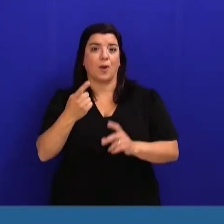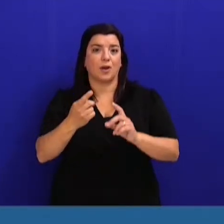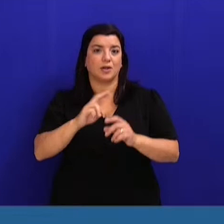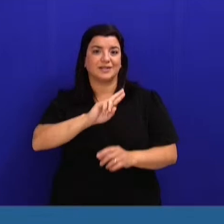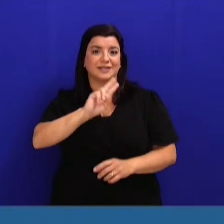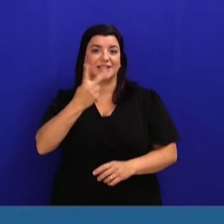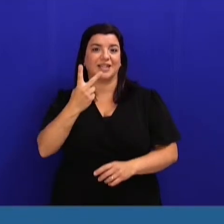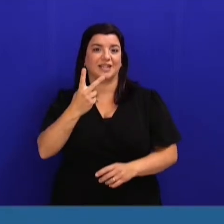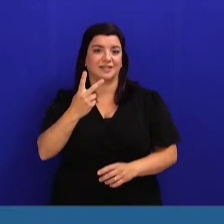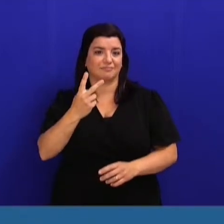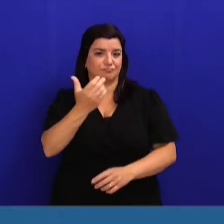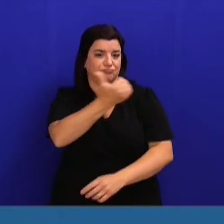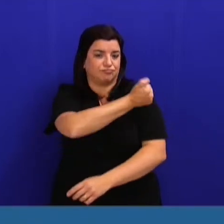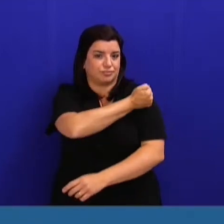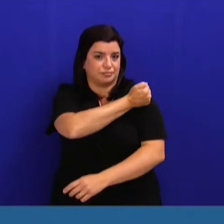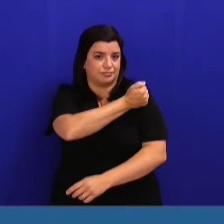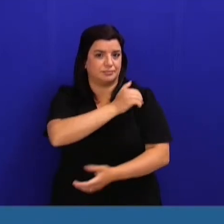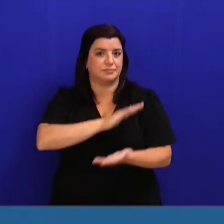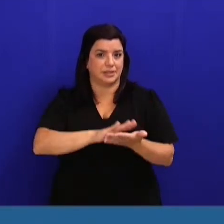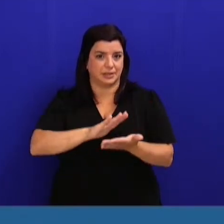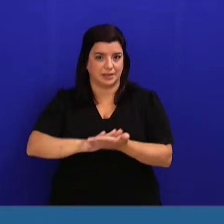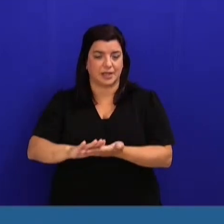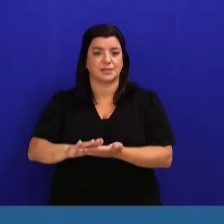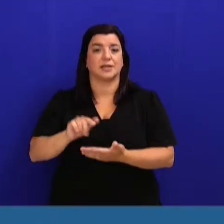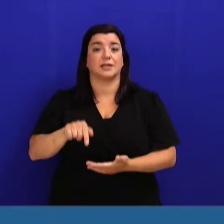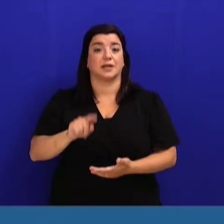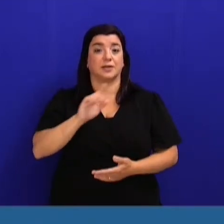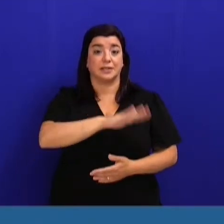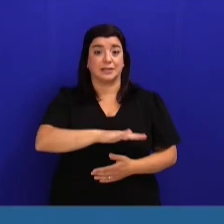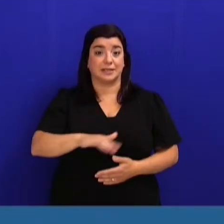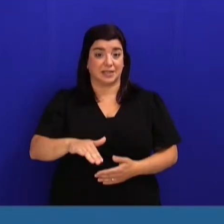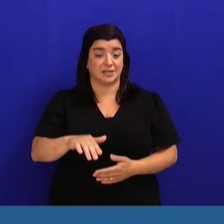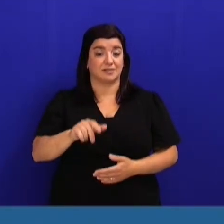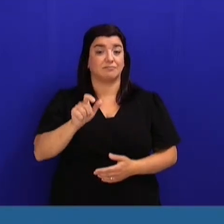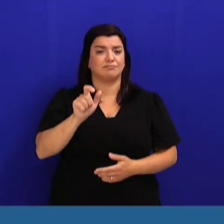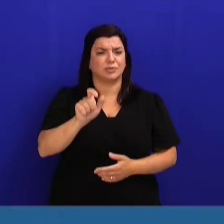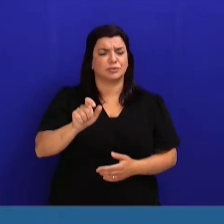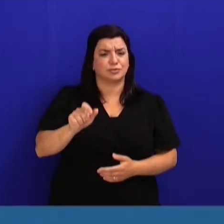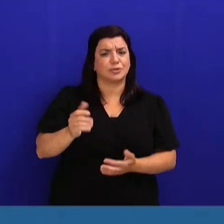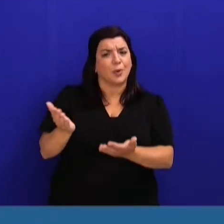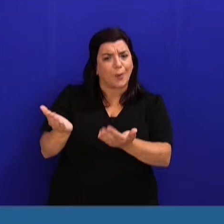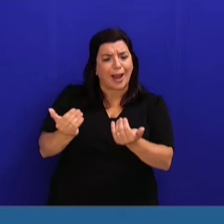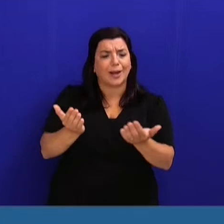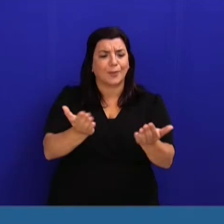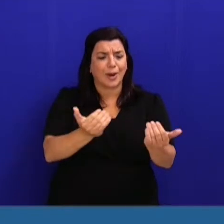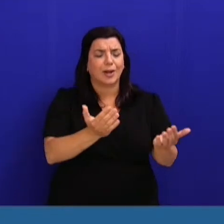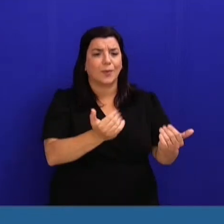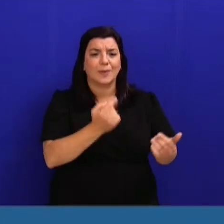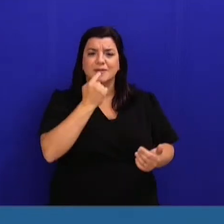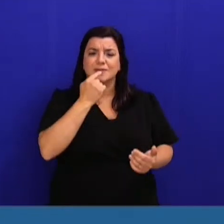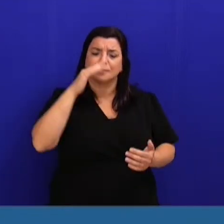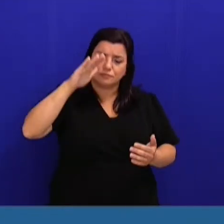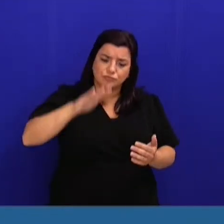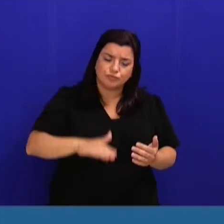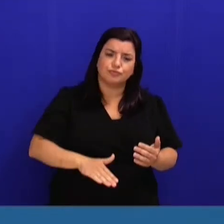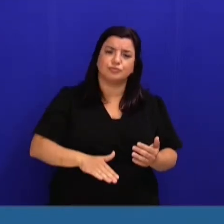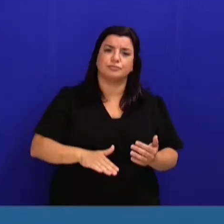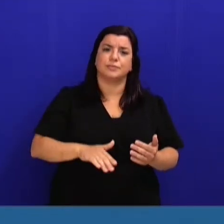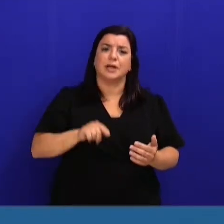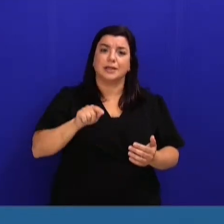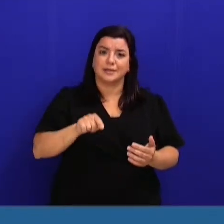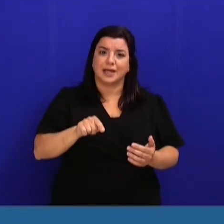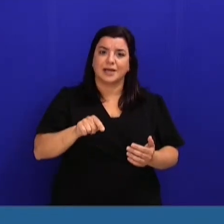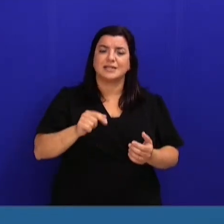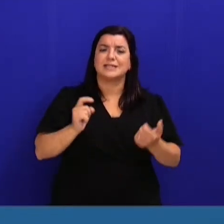naraw li anka f'dak il-persuni li għadna kemm konna ftaħna wkoll bħala age group biex jieħdu t-tilqim dak ta' età